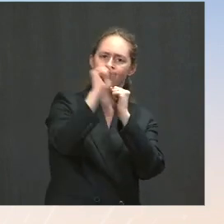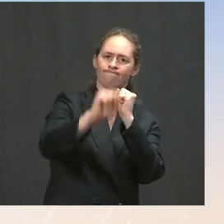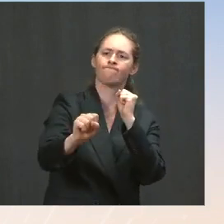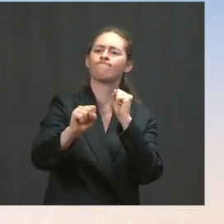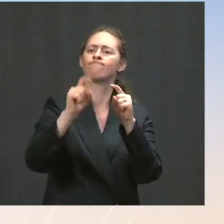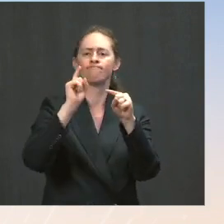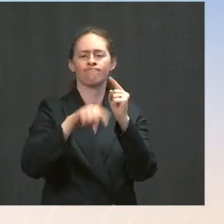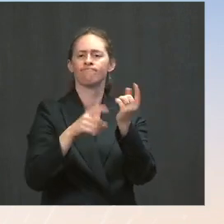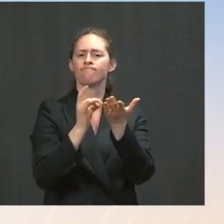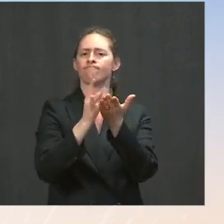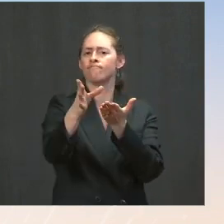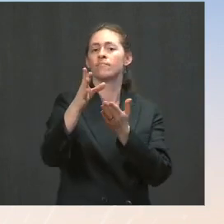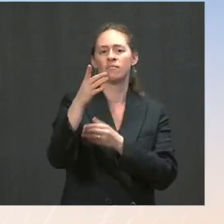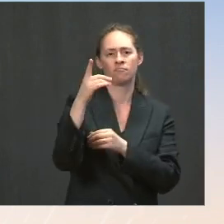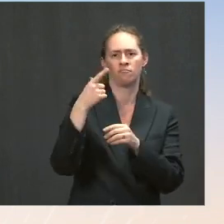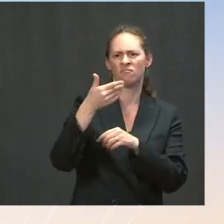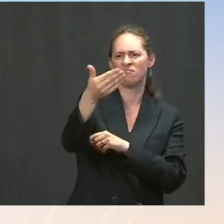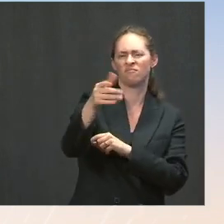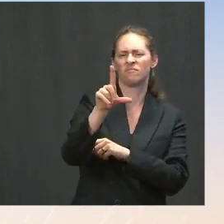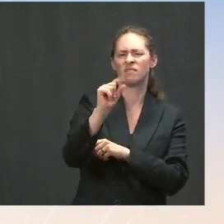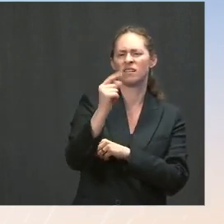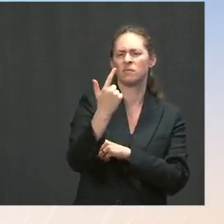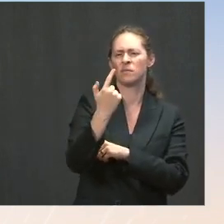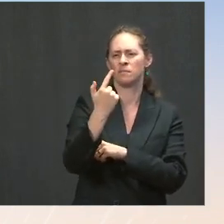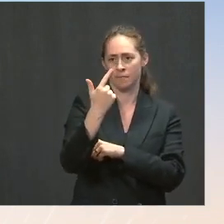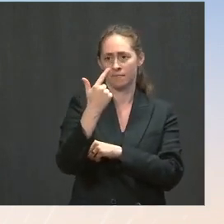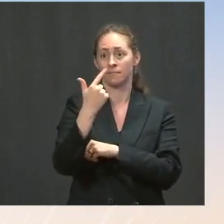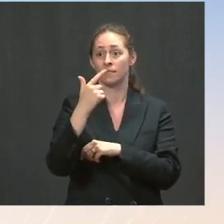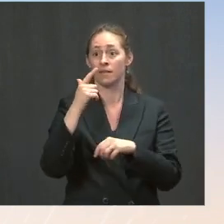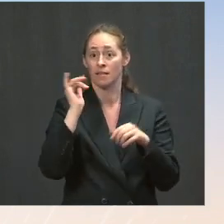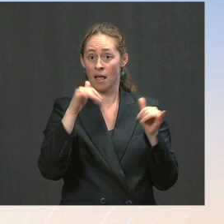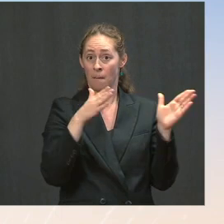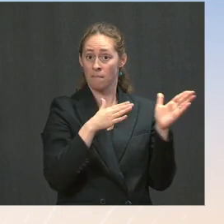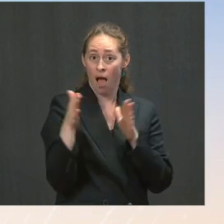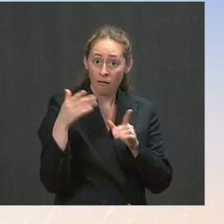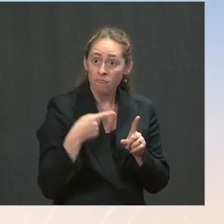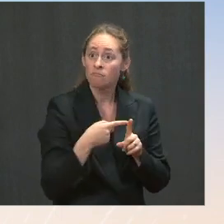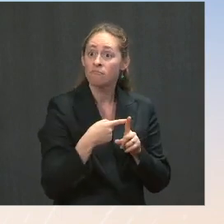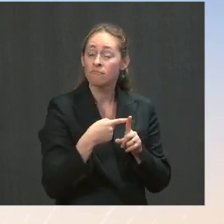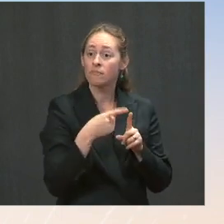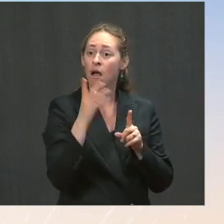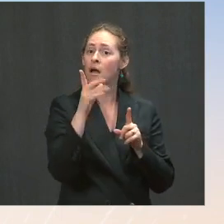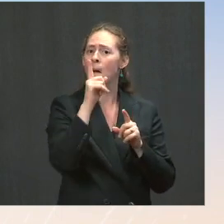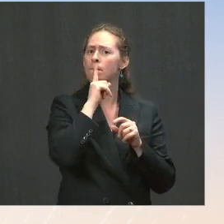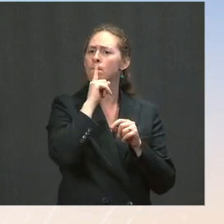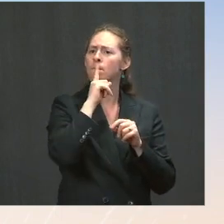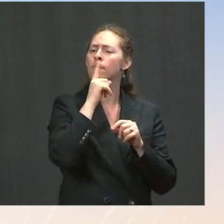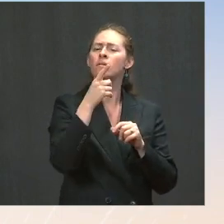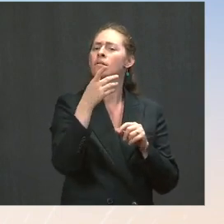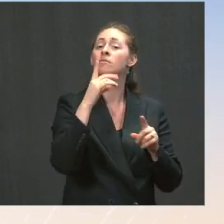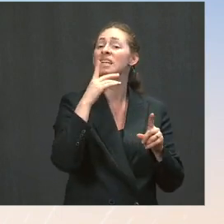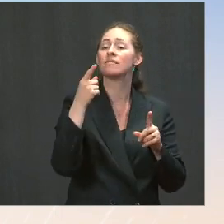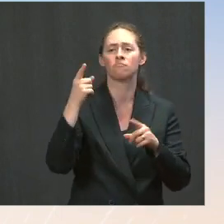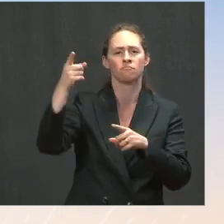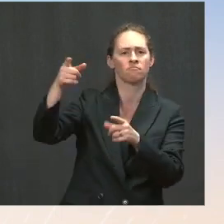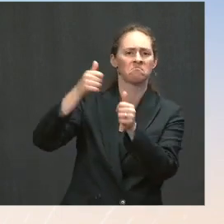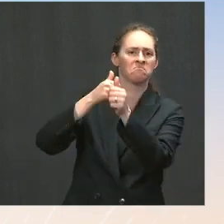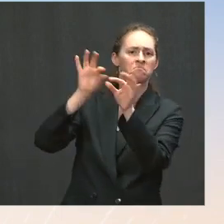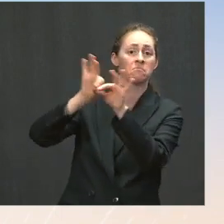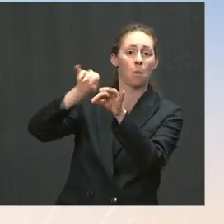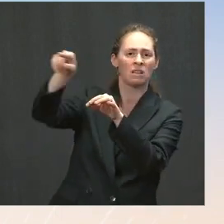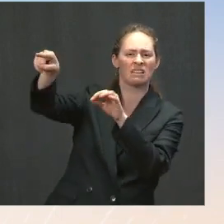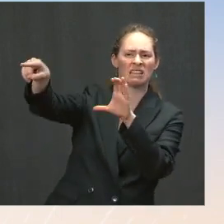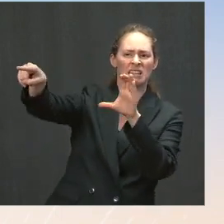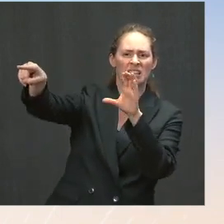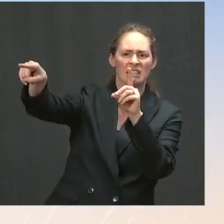plan, of course, did not include that proposed moratorium extension, and so the CDC extended the moratorium administratively in January, March,